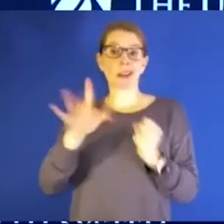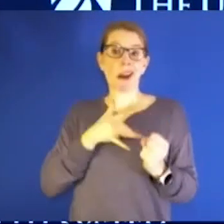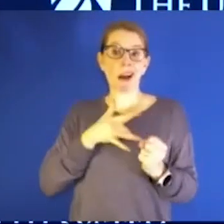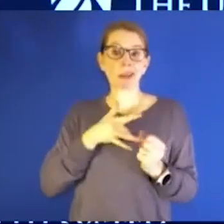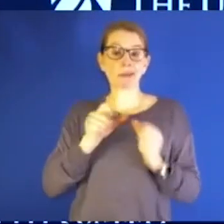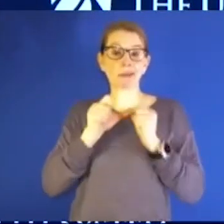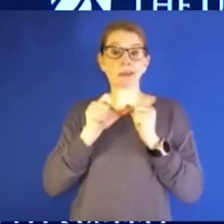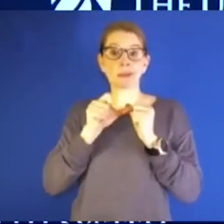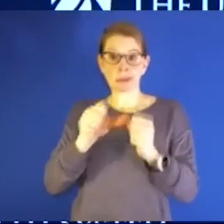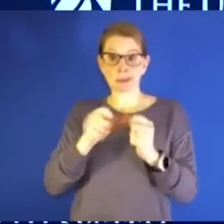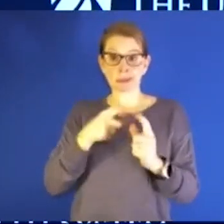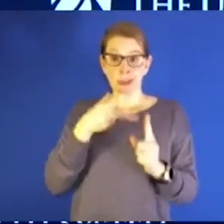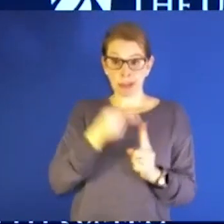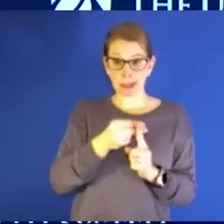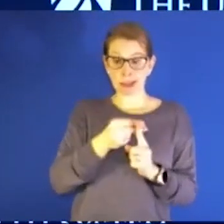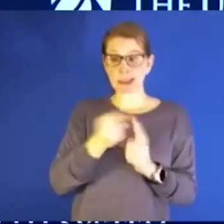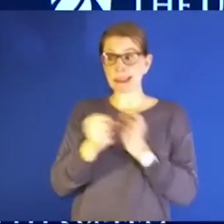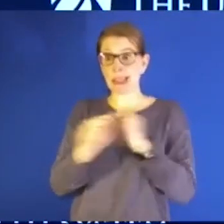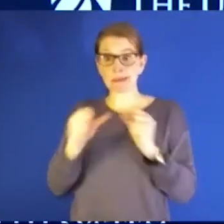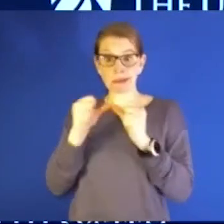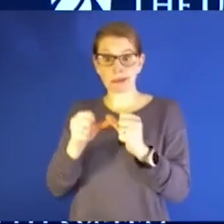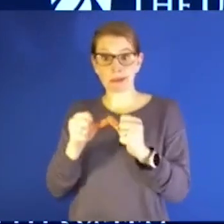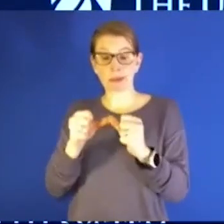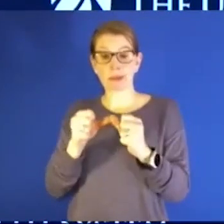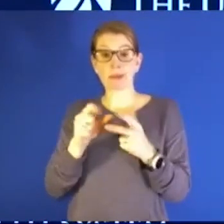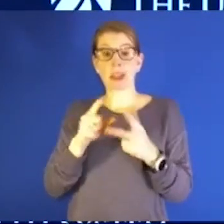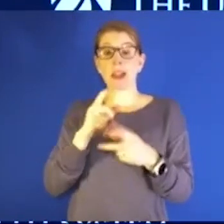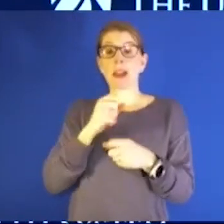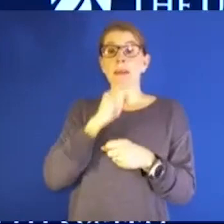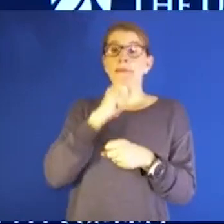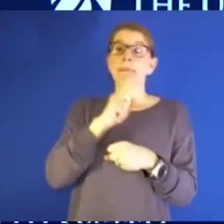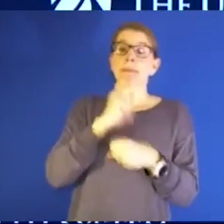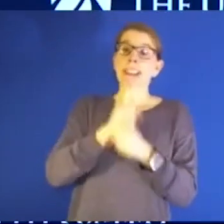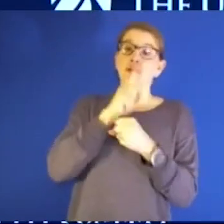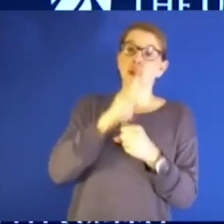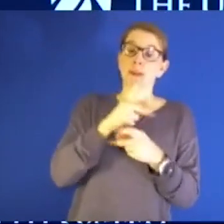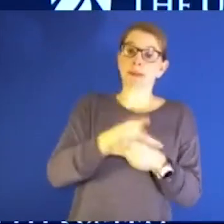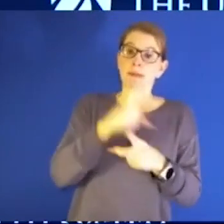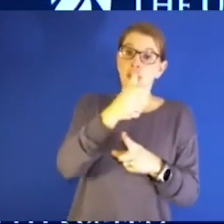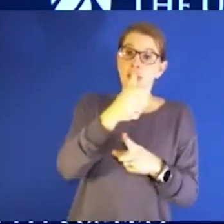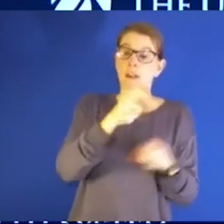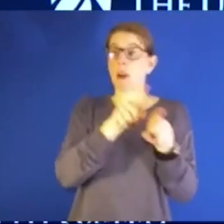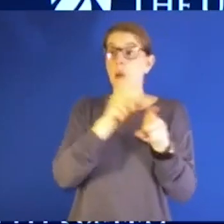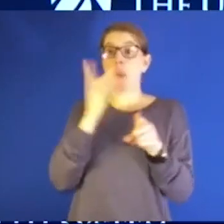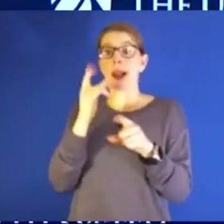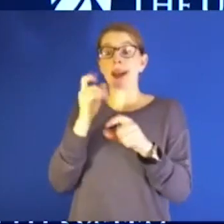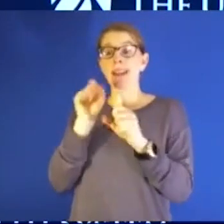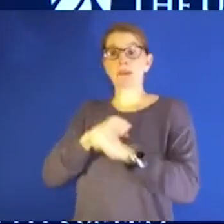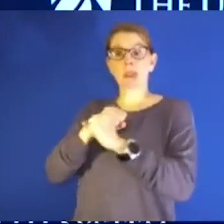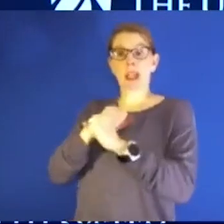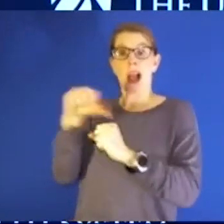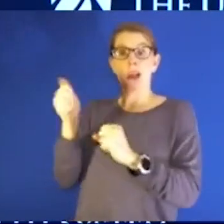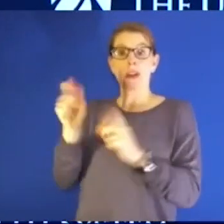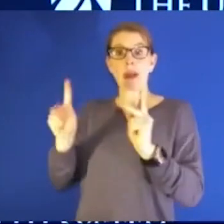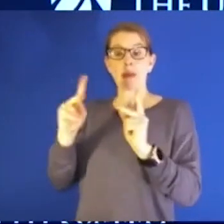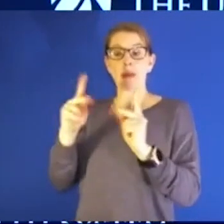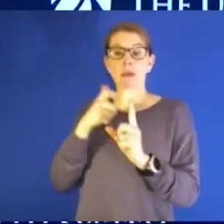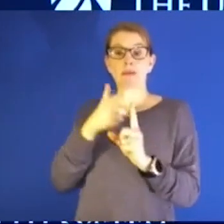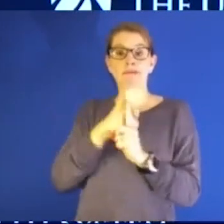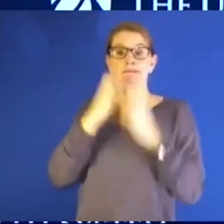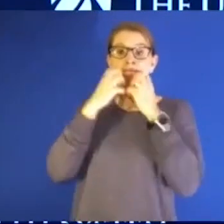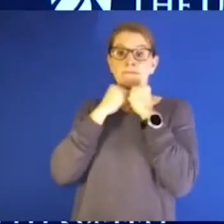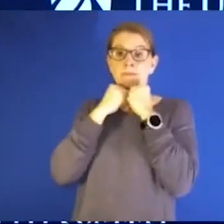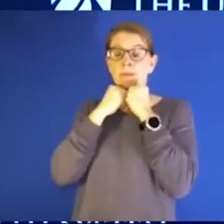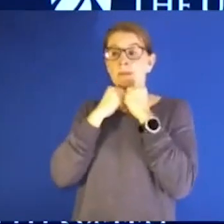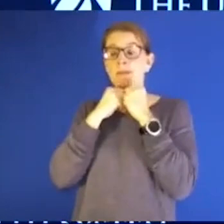Stay safe. Make sure you take care of yourself so you can help take care of everyone else in your life who loves you and everyone that you love. Because